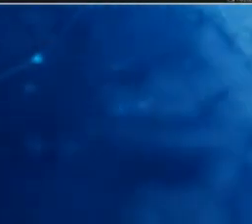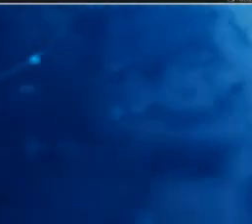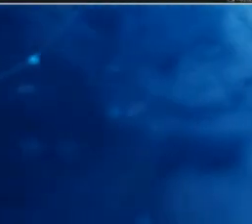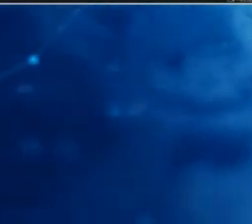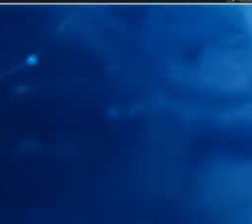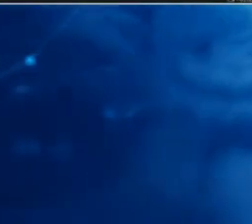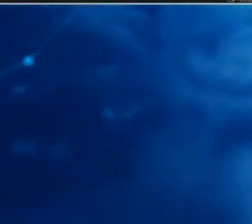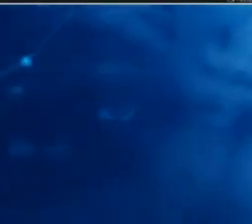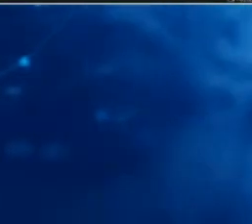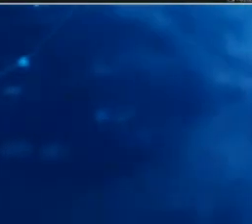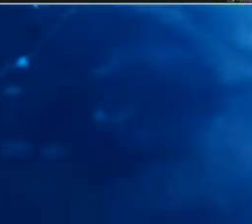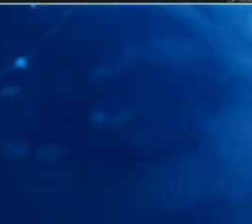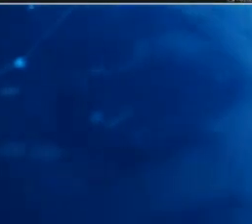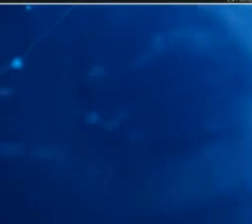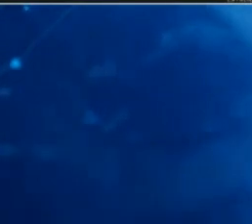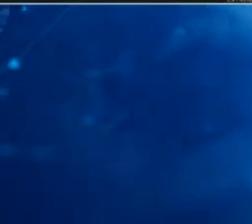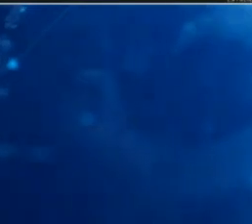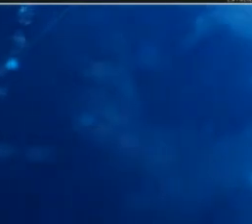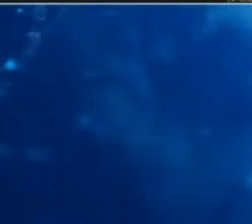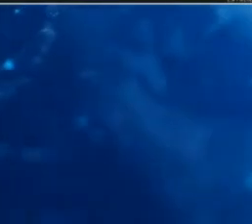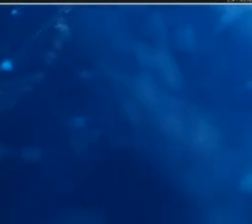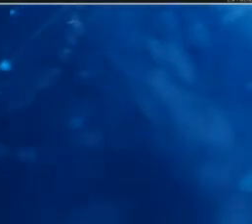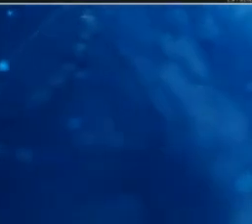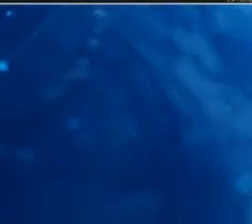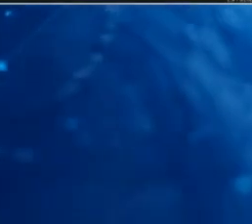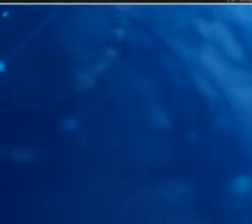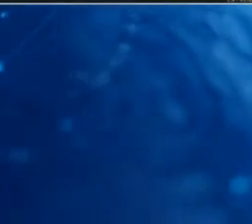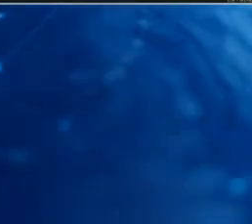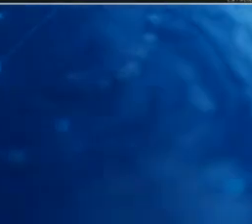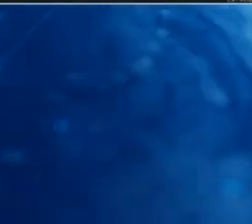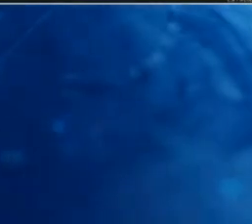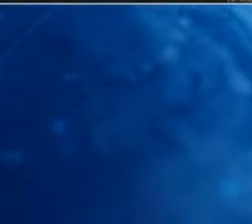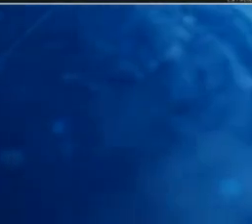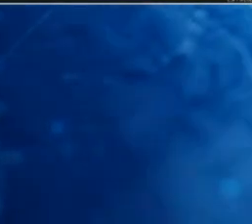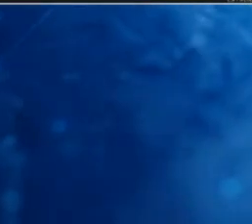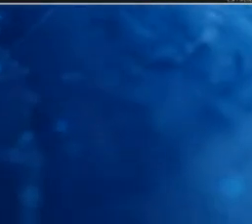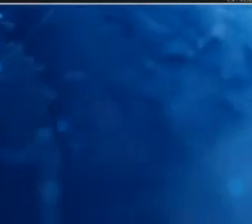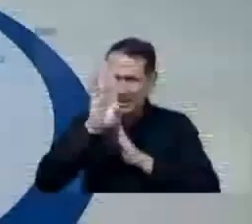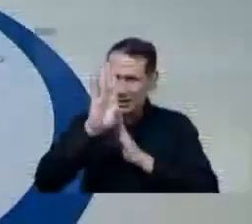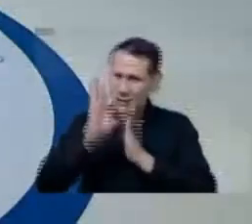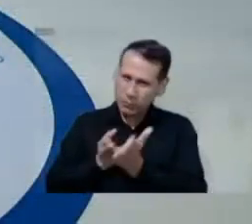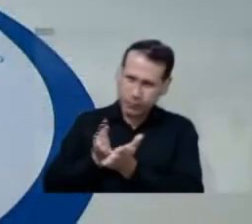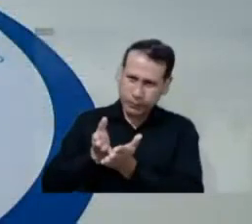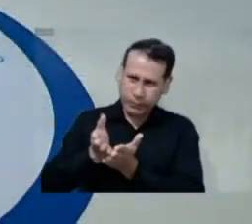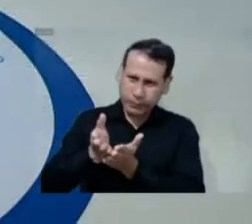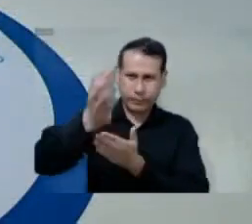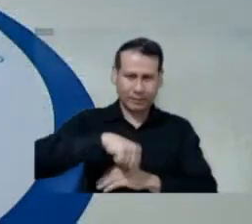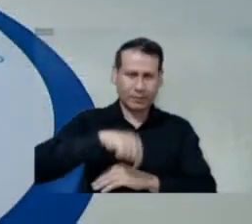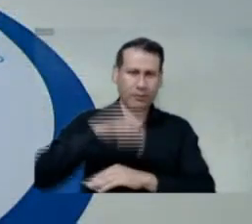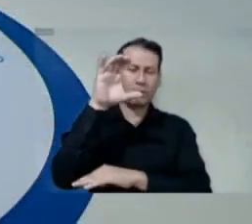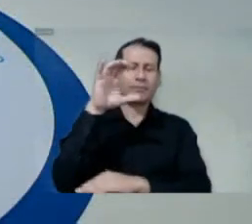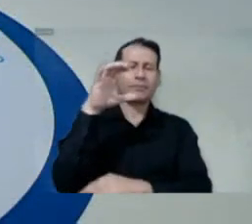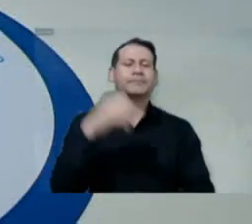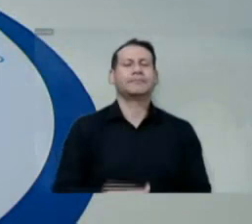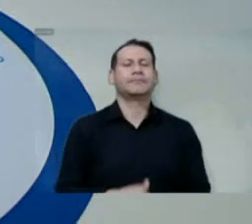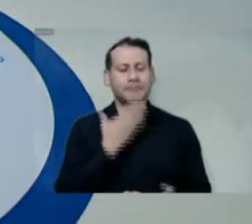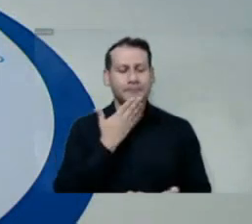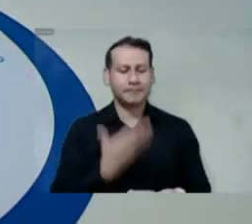just taxation, no? This is something that really should work for the economic progress of the country.